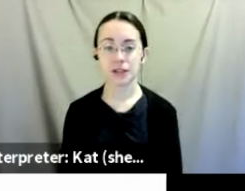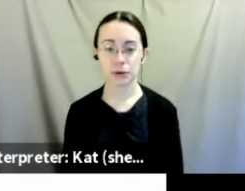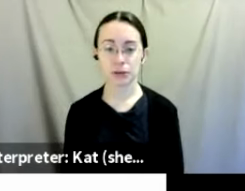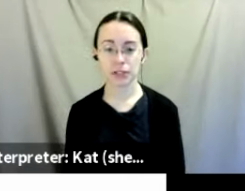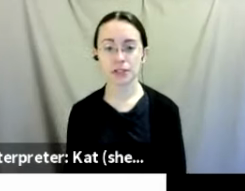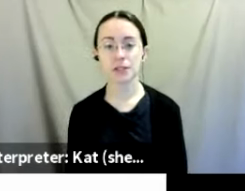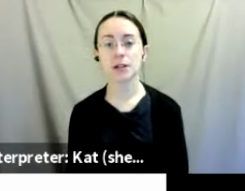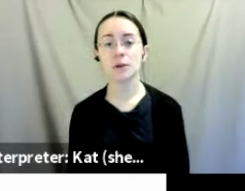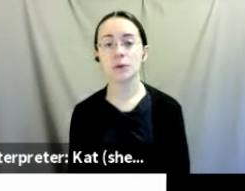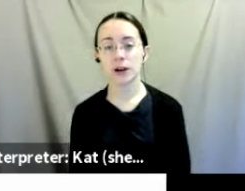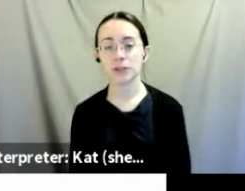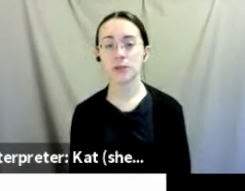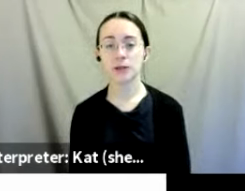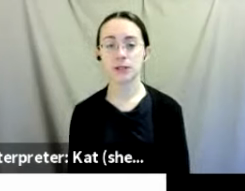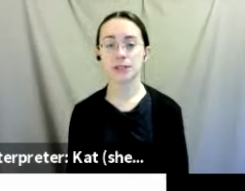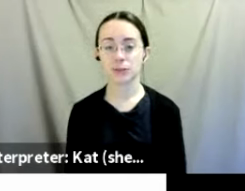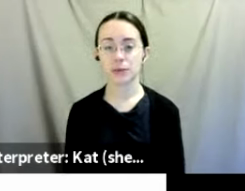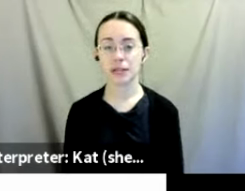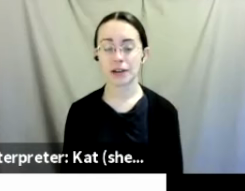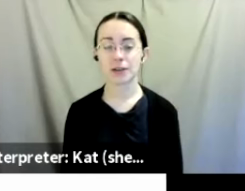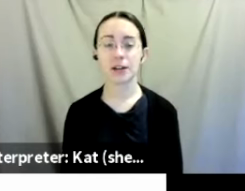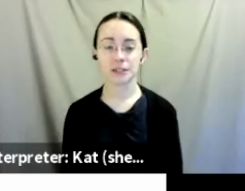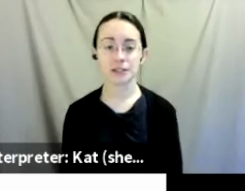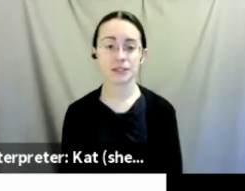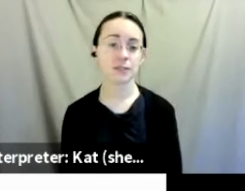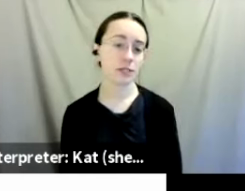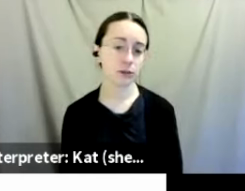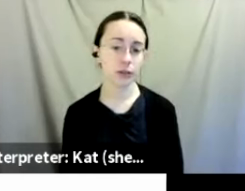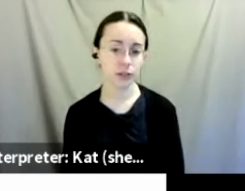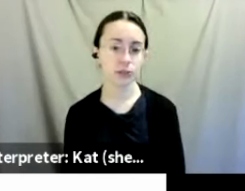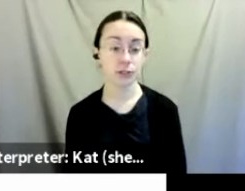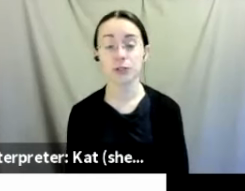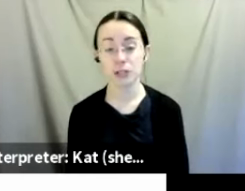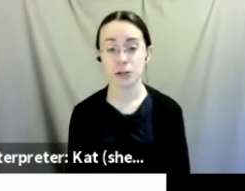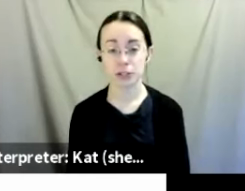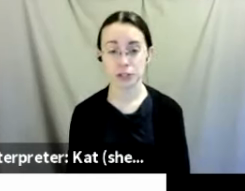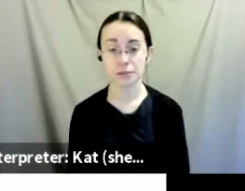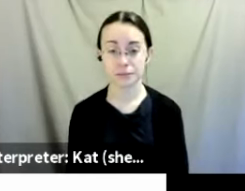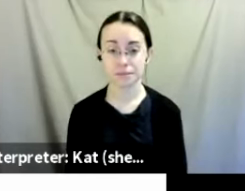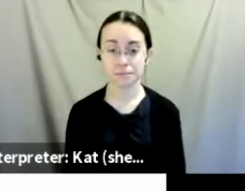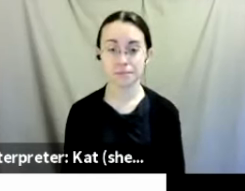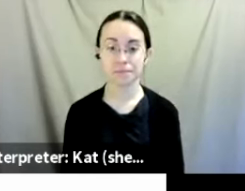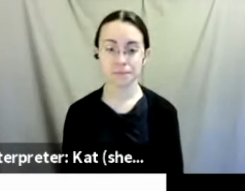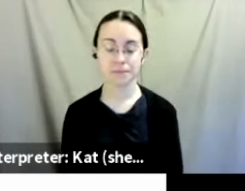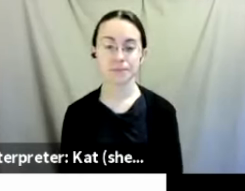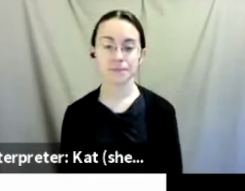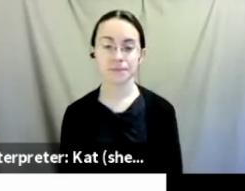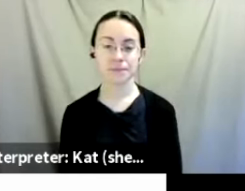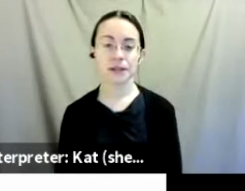women is not perfect, but we also know that deaf women have higher incidences of mental health issues, including depression.